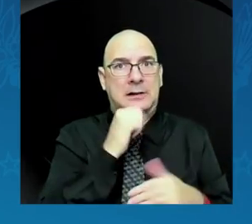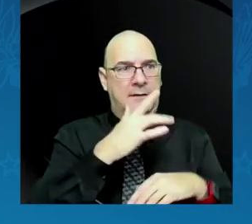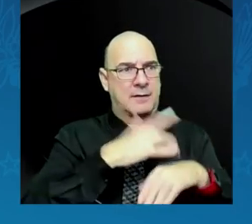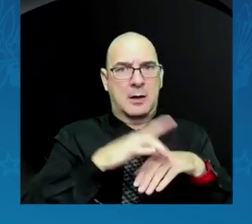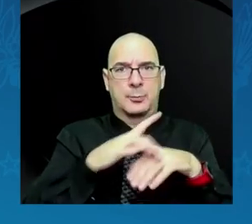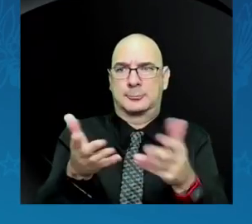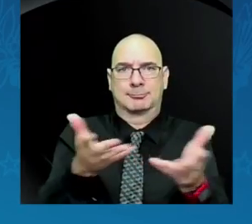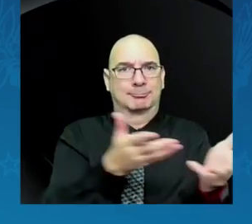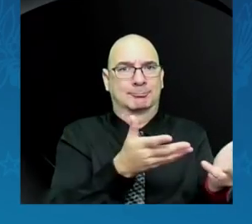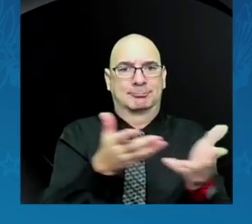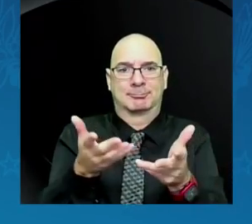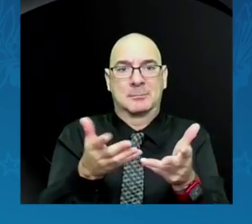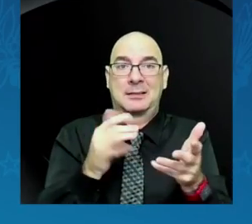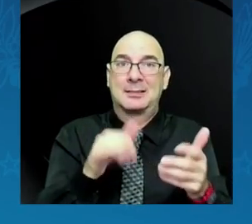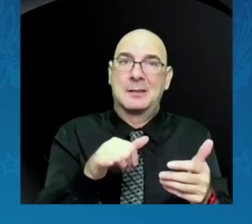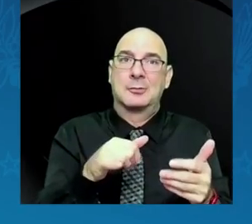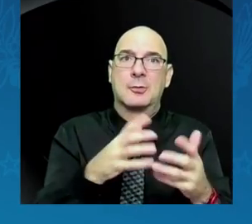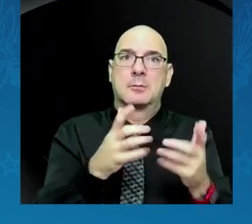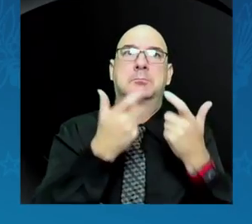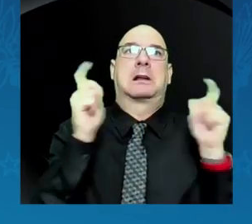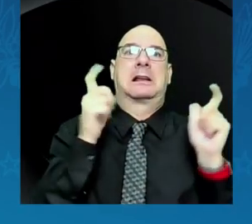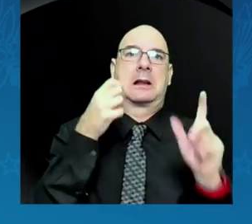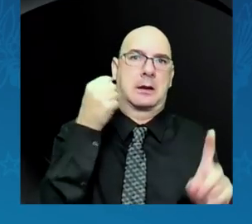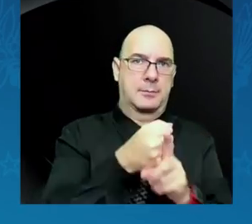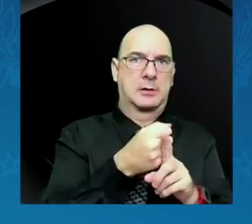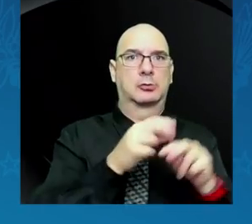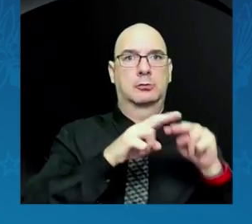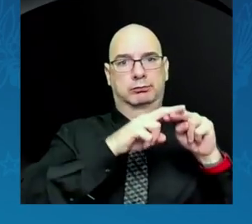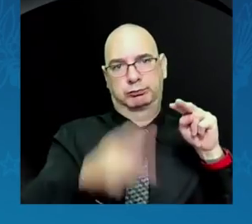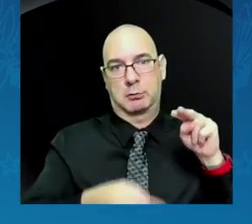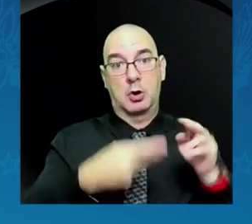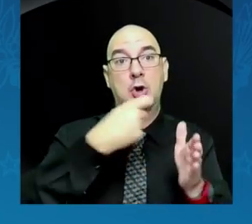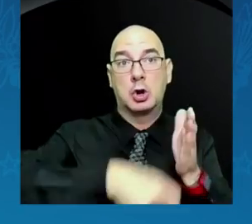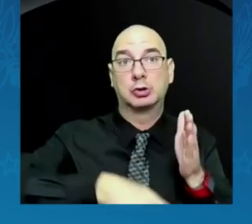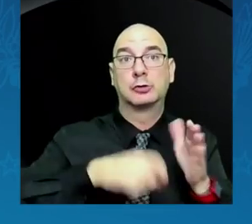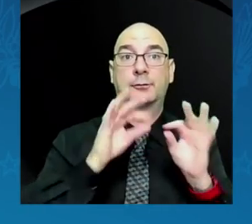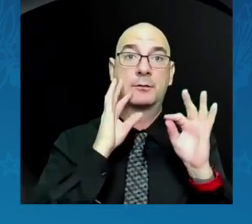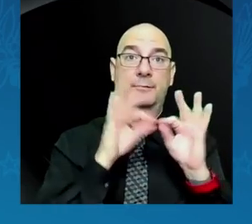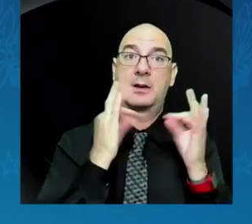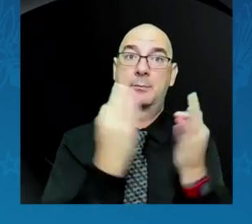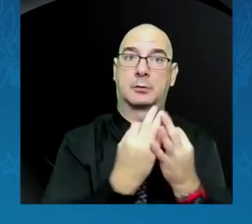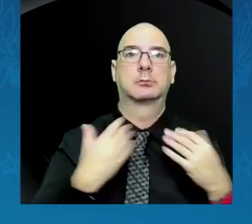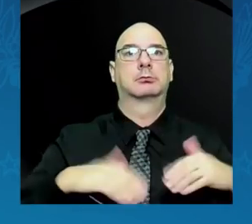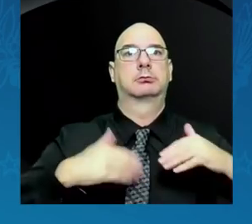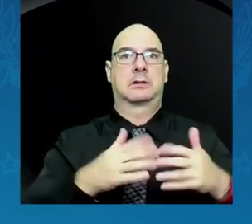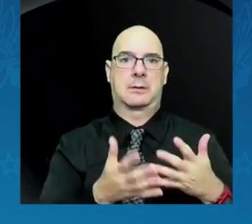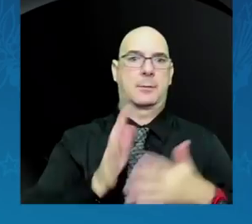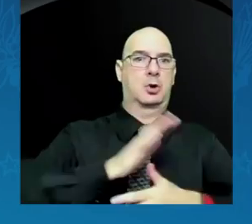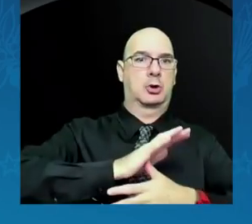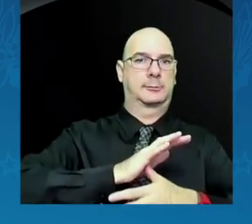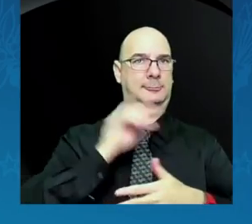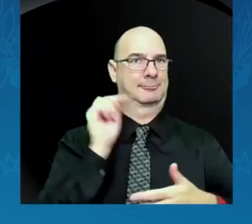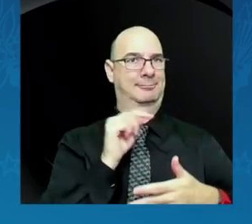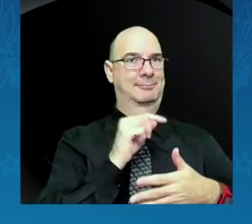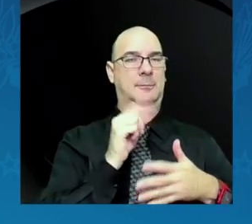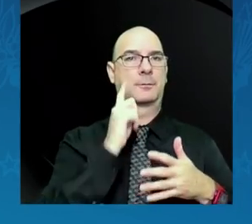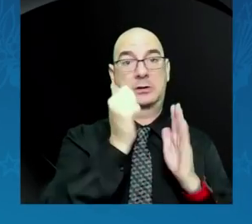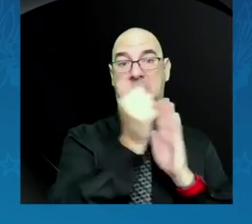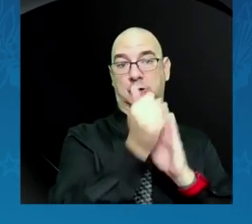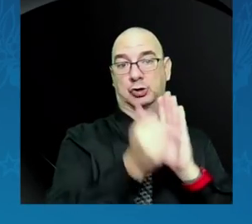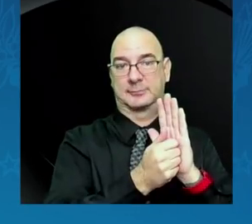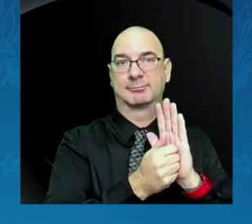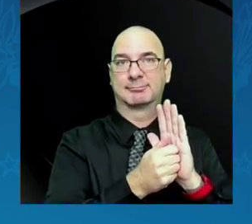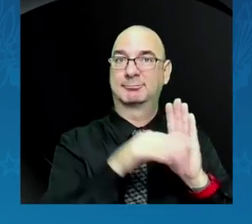lowering the cost for families. So that is a big part of our agenda, and I think it's important to also stress that it's not going to